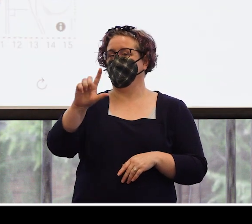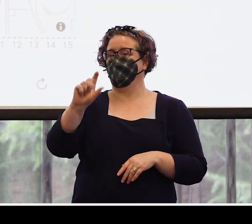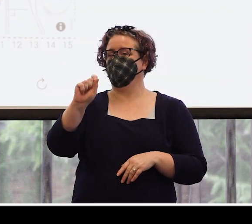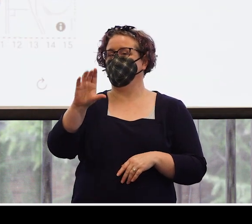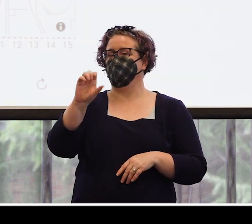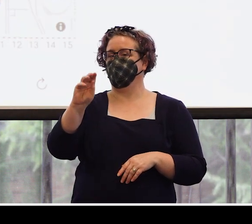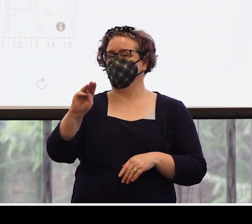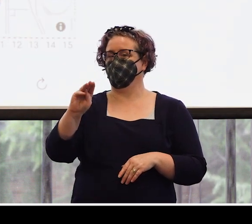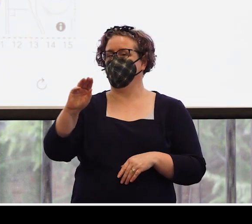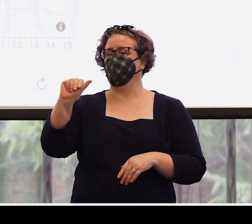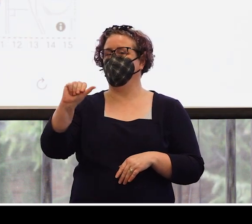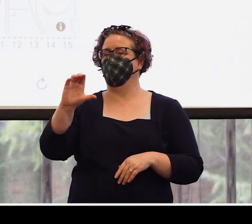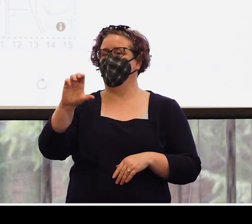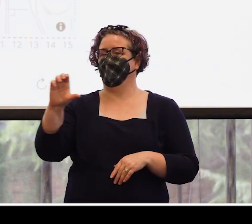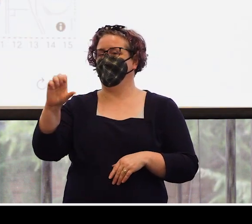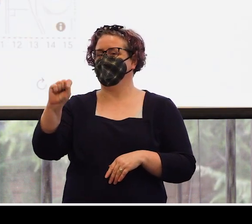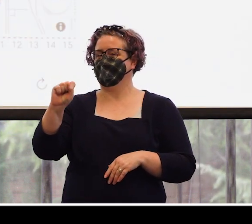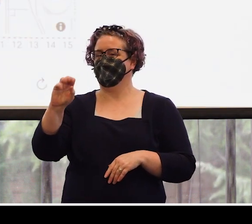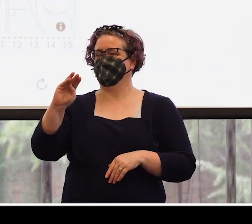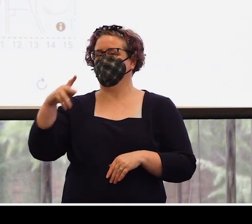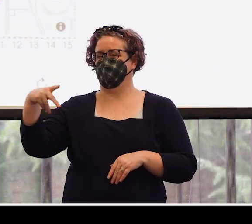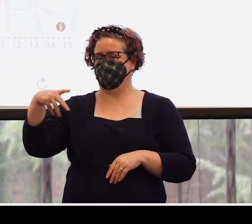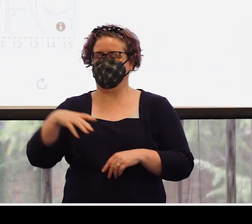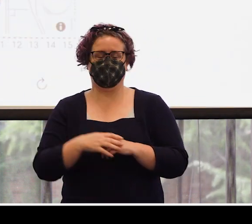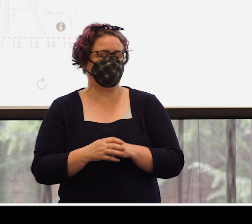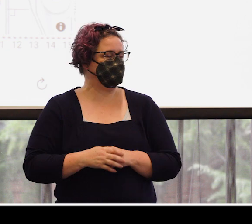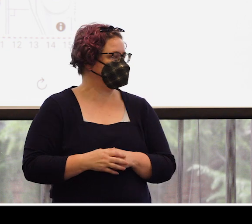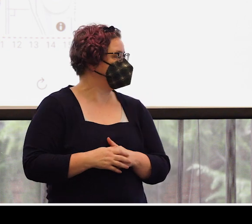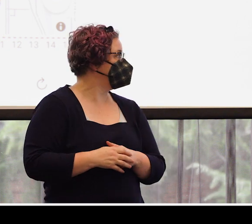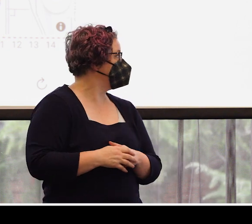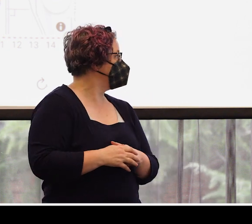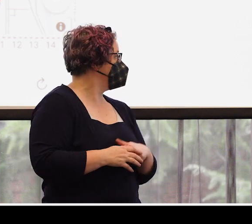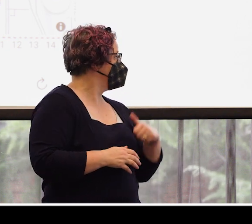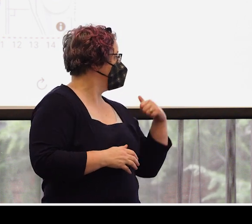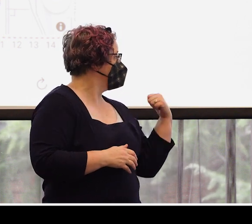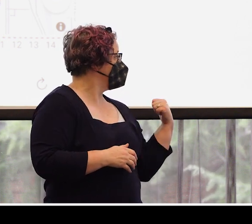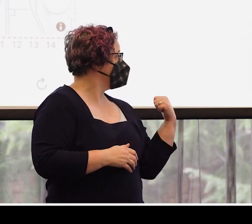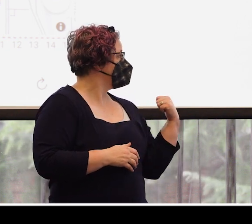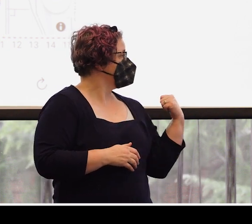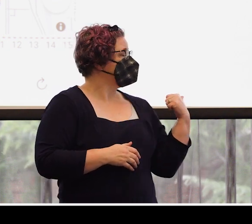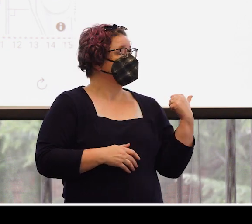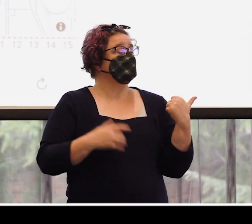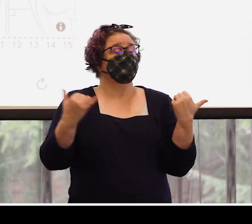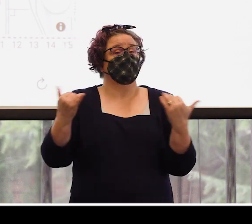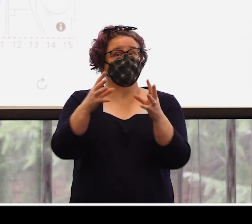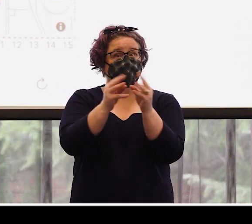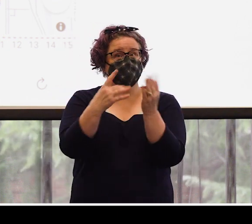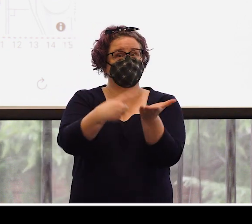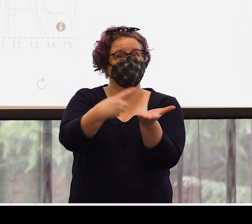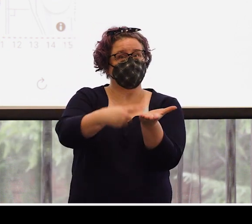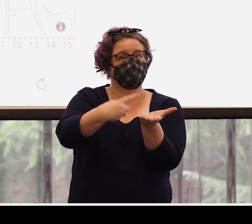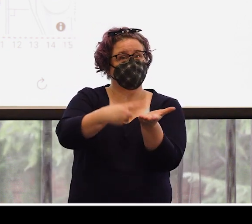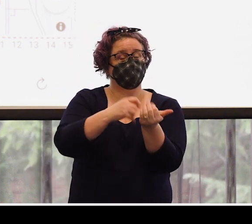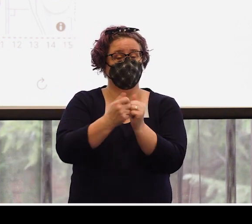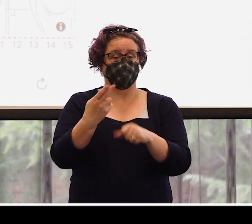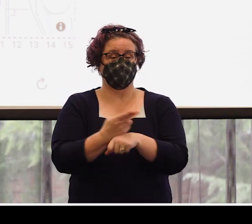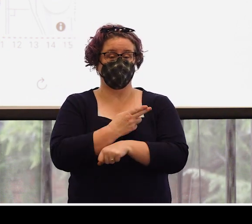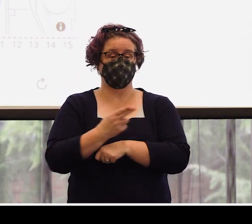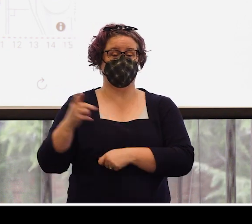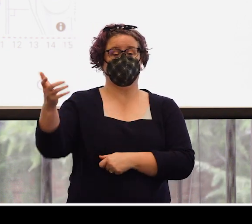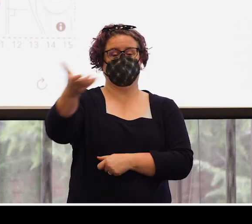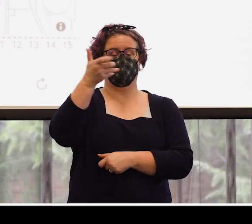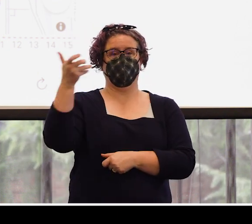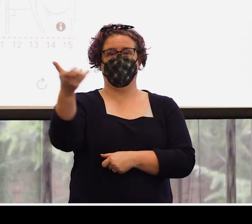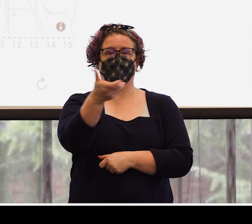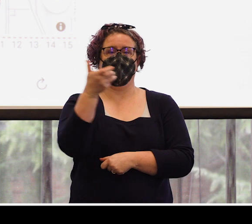So what we're going to talk about in this session, as I said, is how AccessMap Multimodal can be used on the